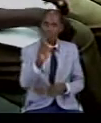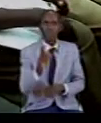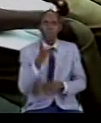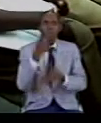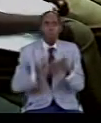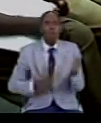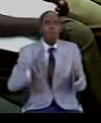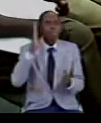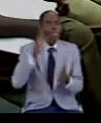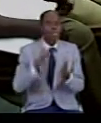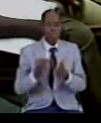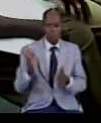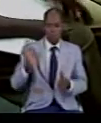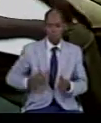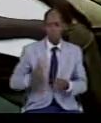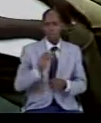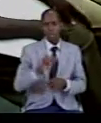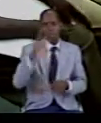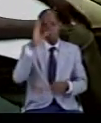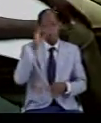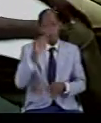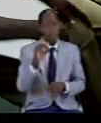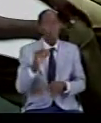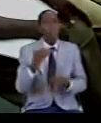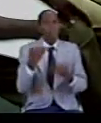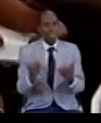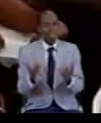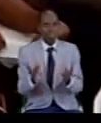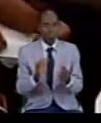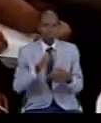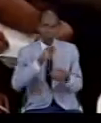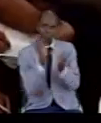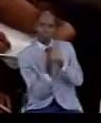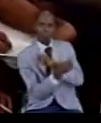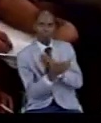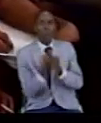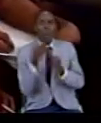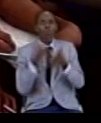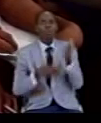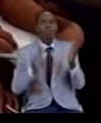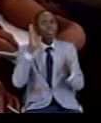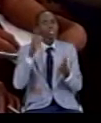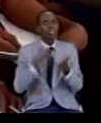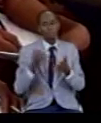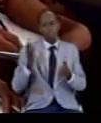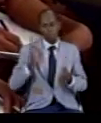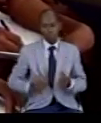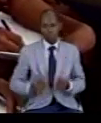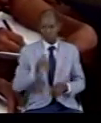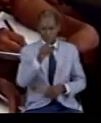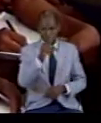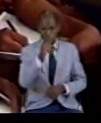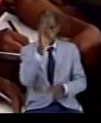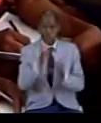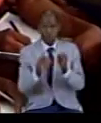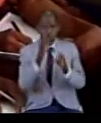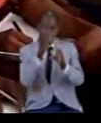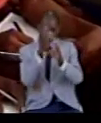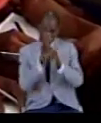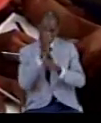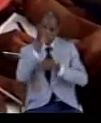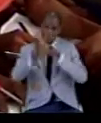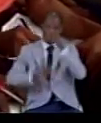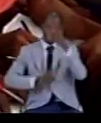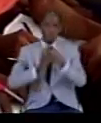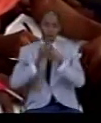a man? I should make it personal. What will it profit you if you were to gain the whole world and